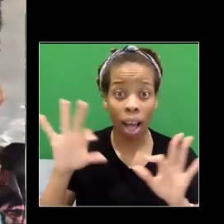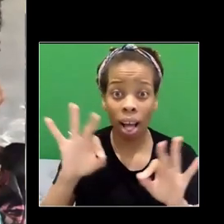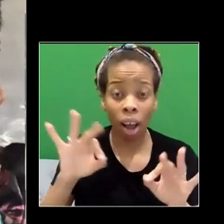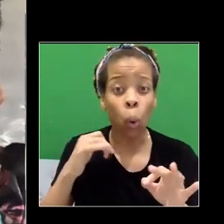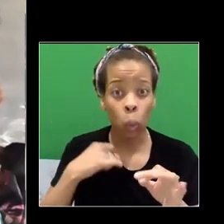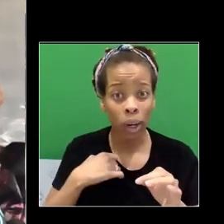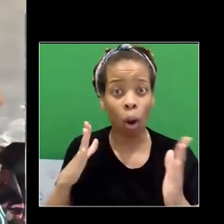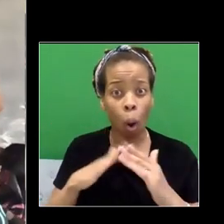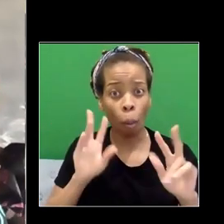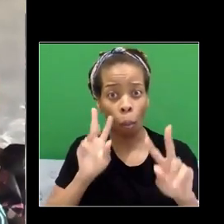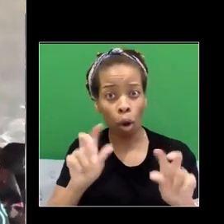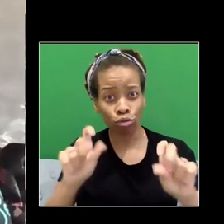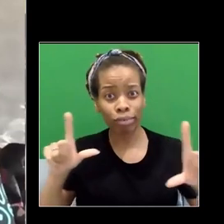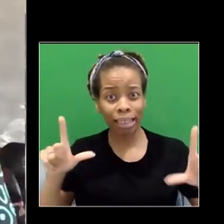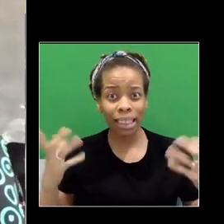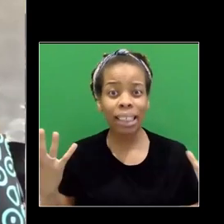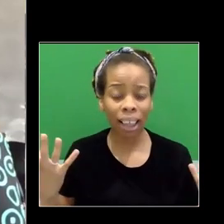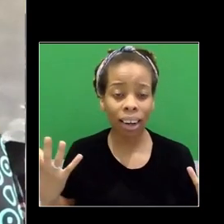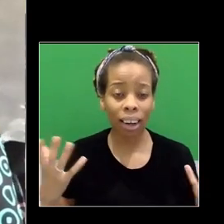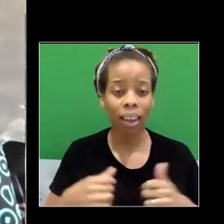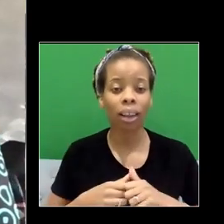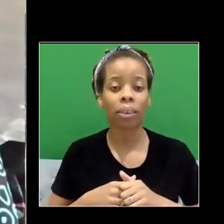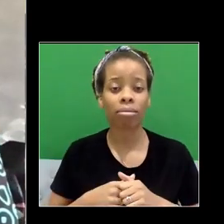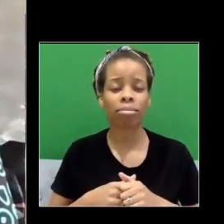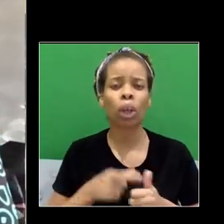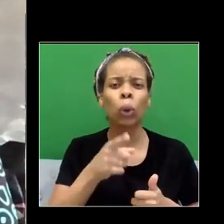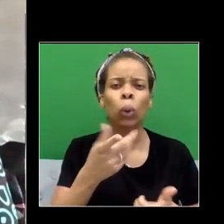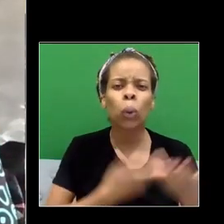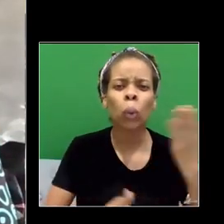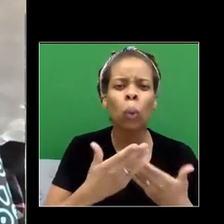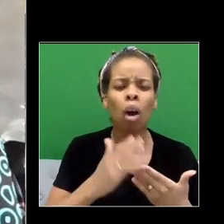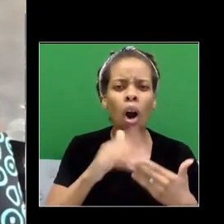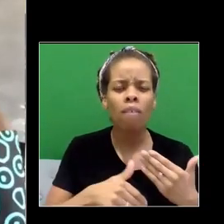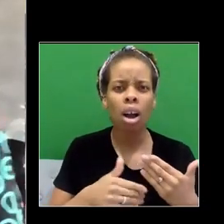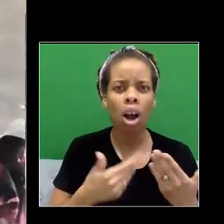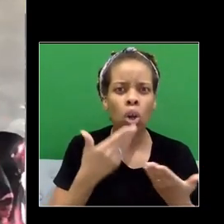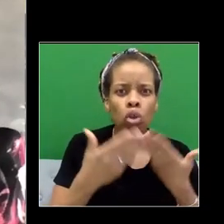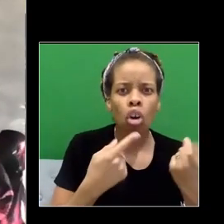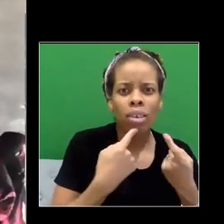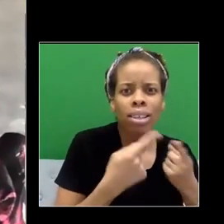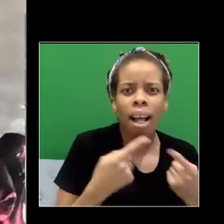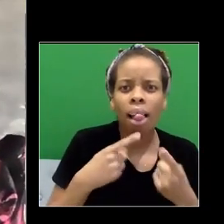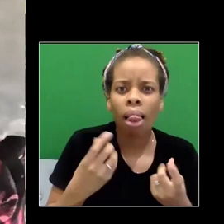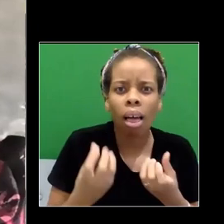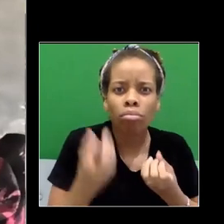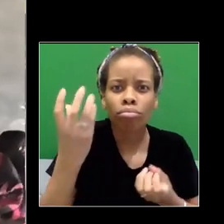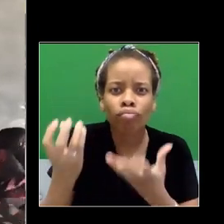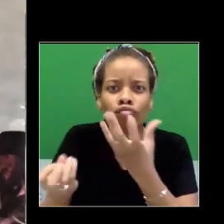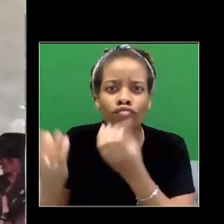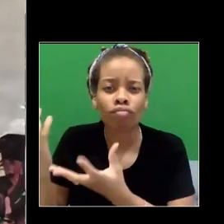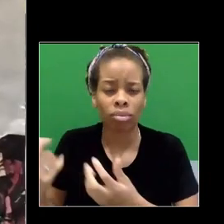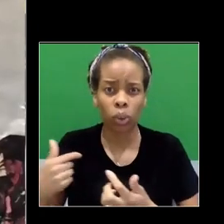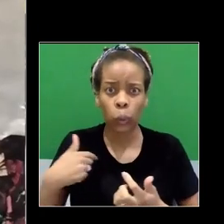about storytelling, Lynette. I think you have given us some of the stories behind the work that we all hunger